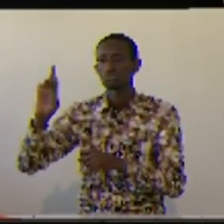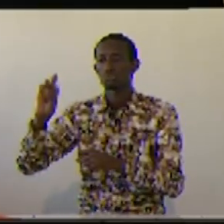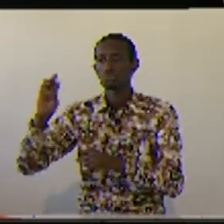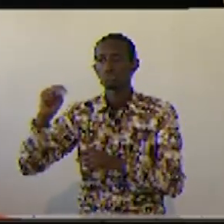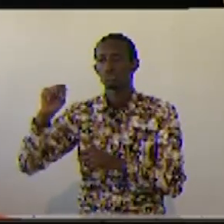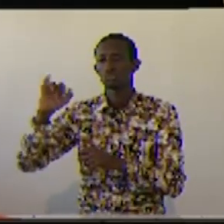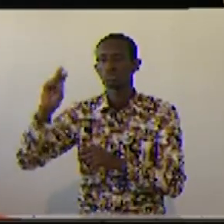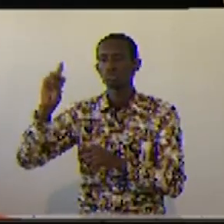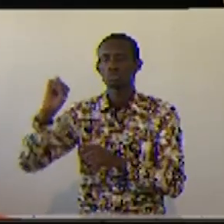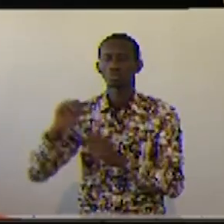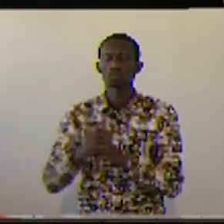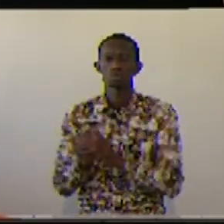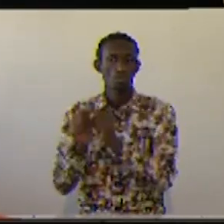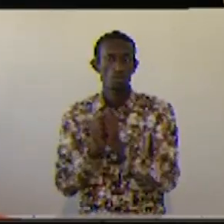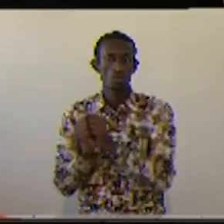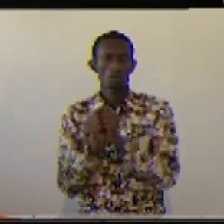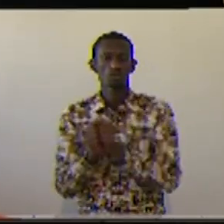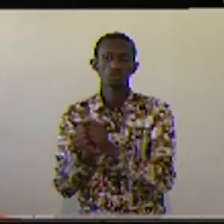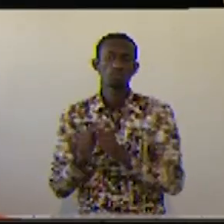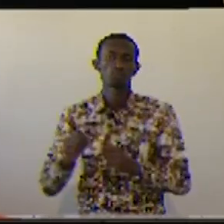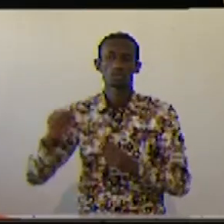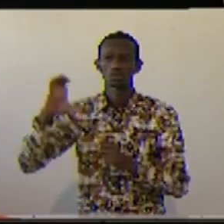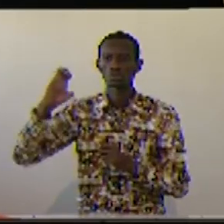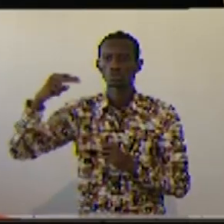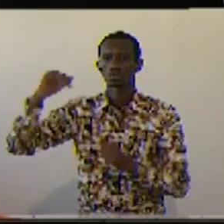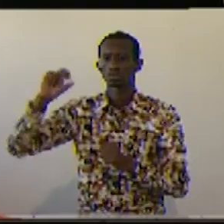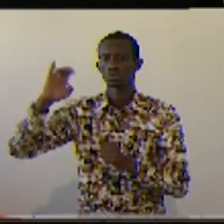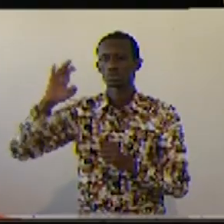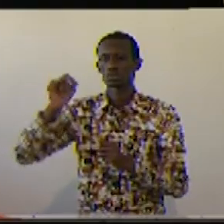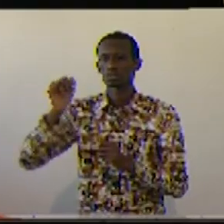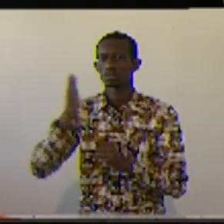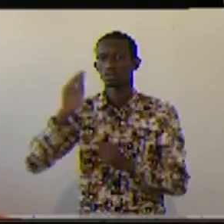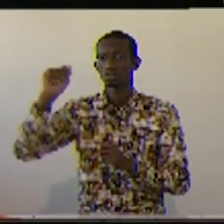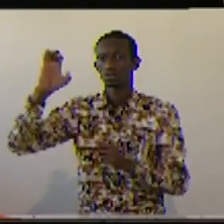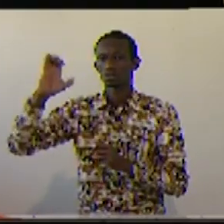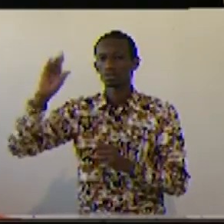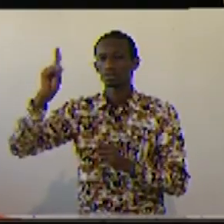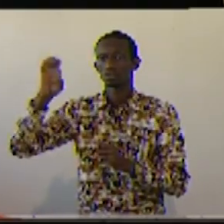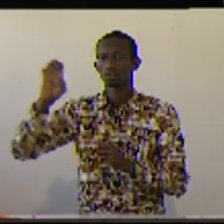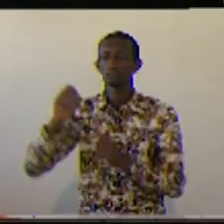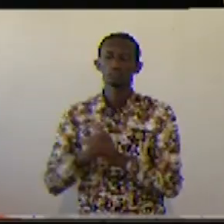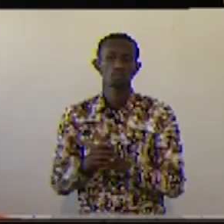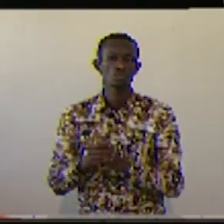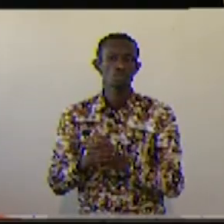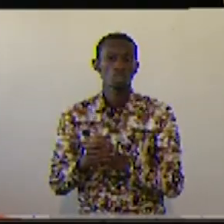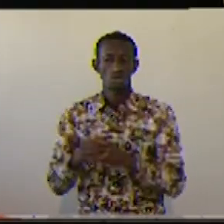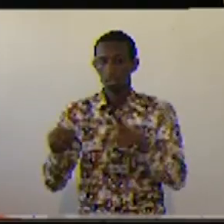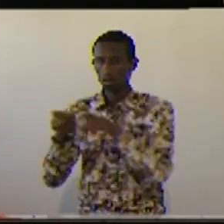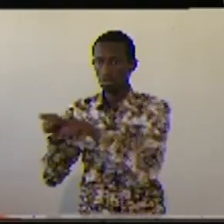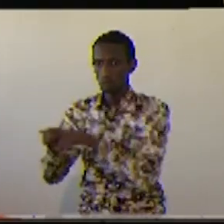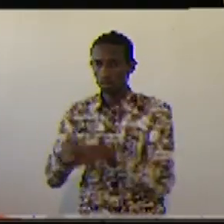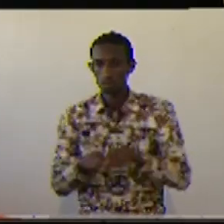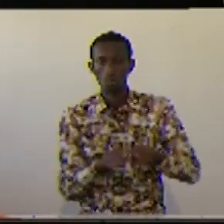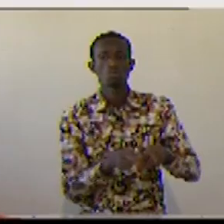has combined with the chloride ion from hydrochloric acid. In the same way, sodium from sodium hydrogen